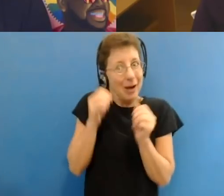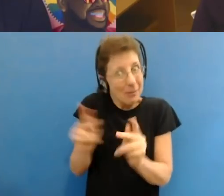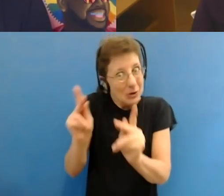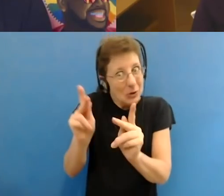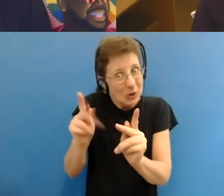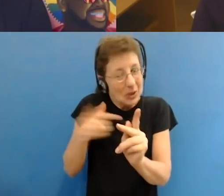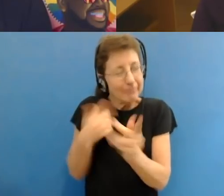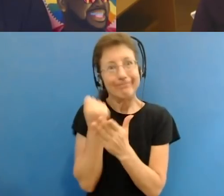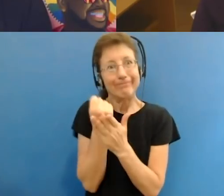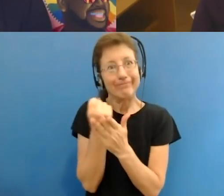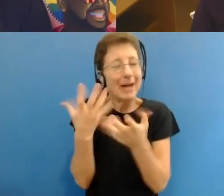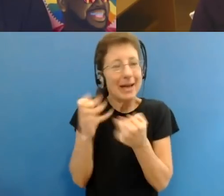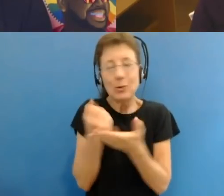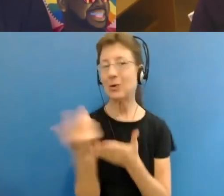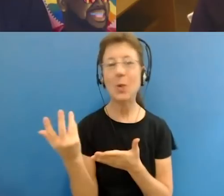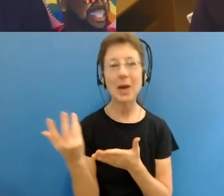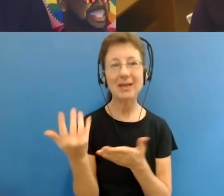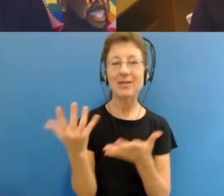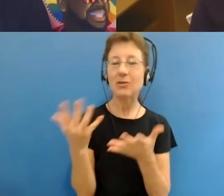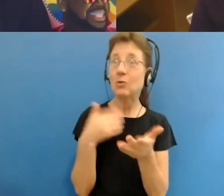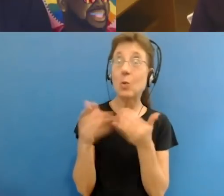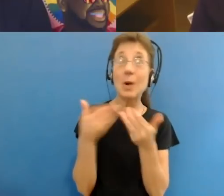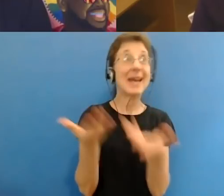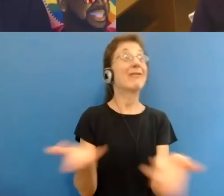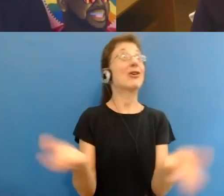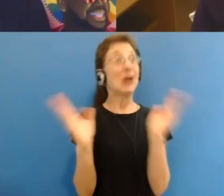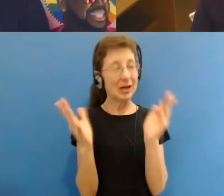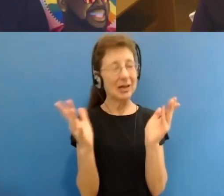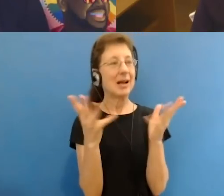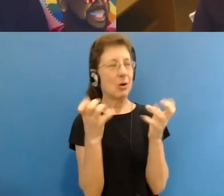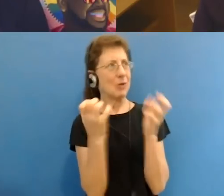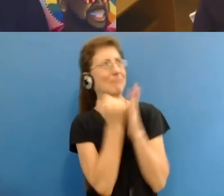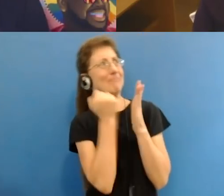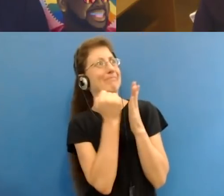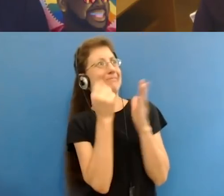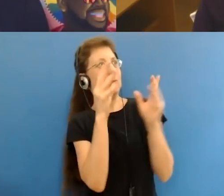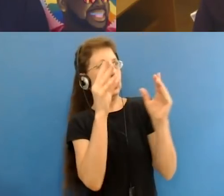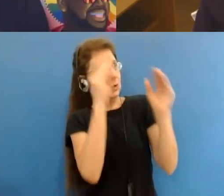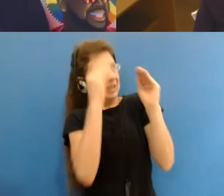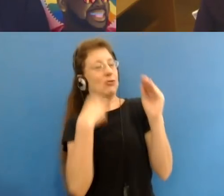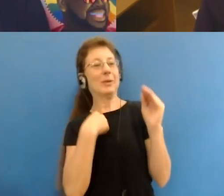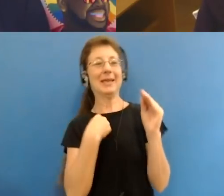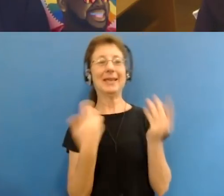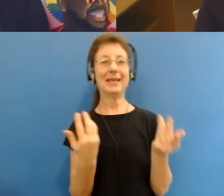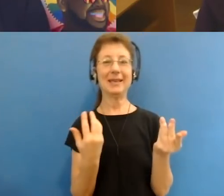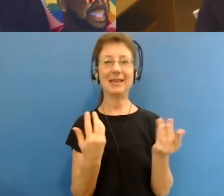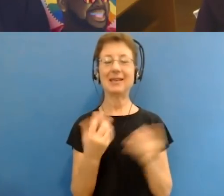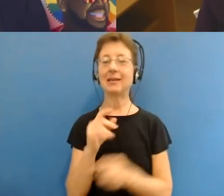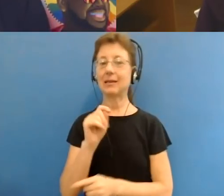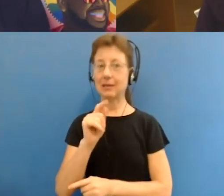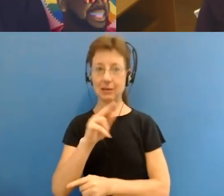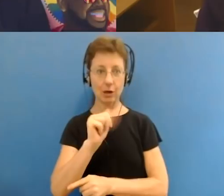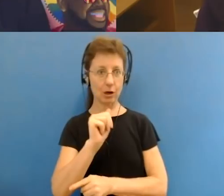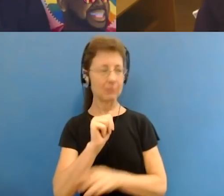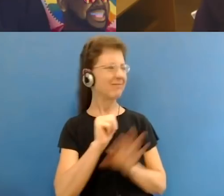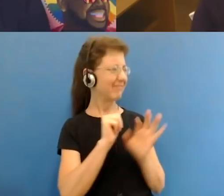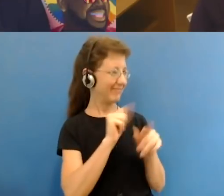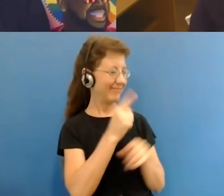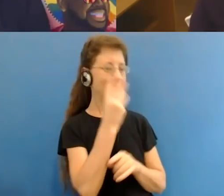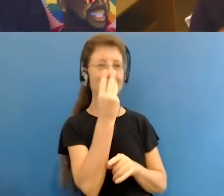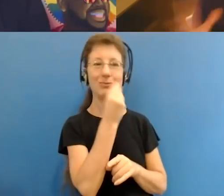I love that. It's so beautiful to perceive fear. I think of